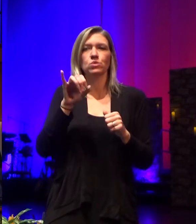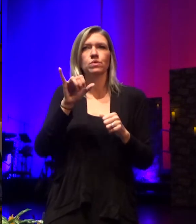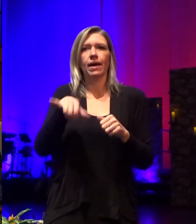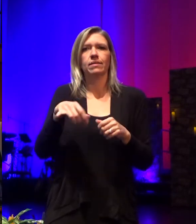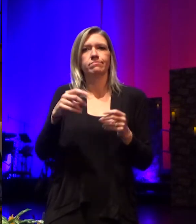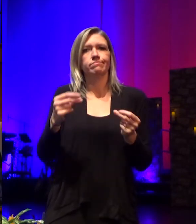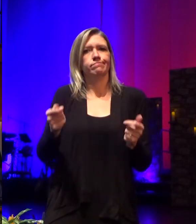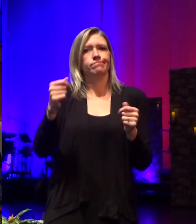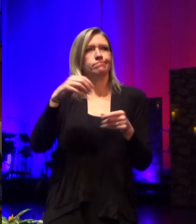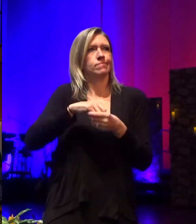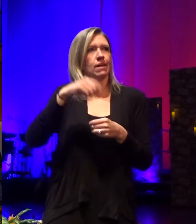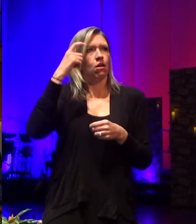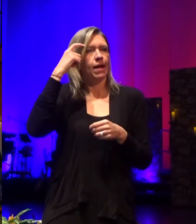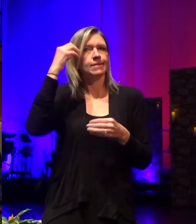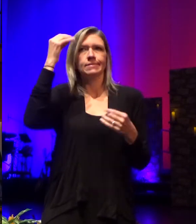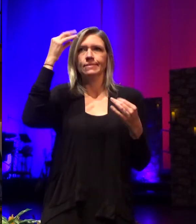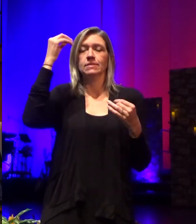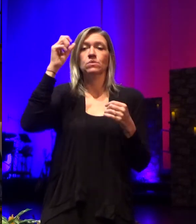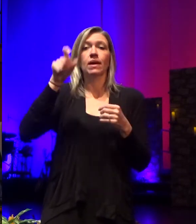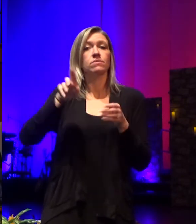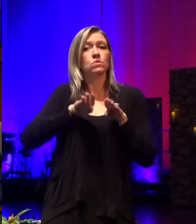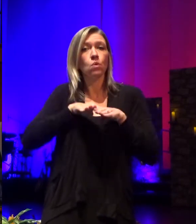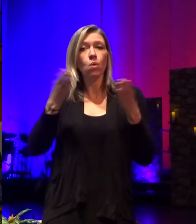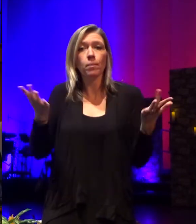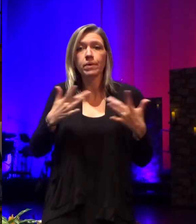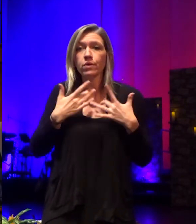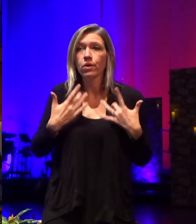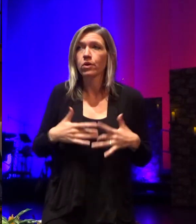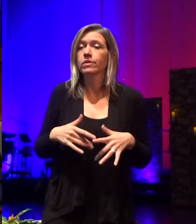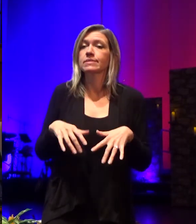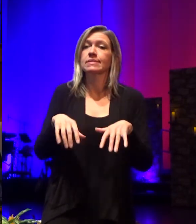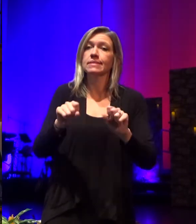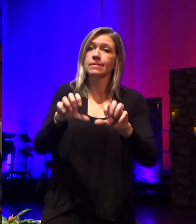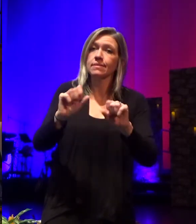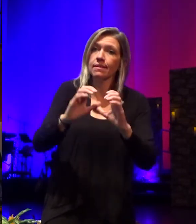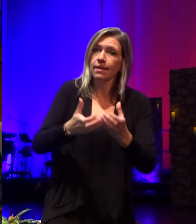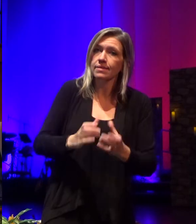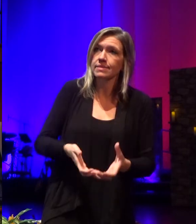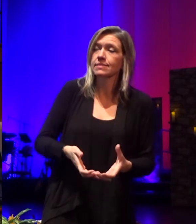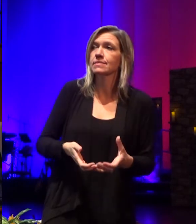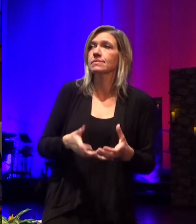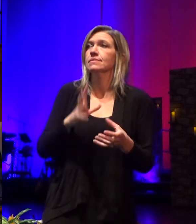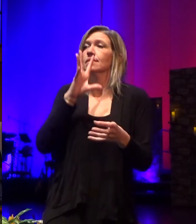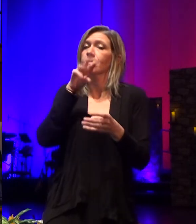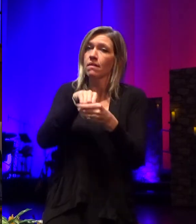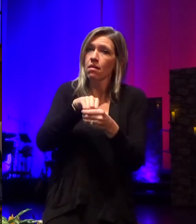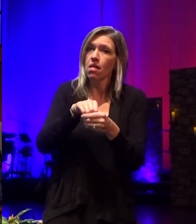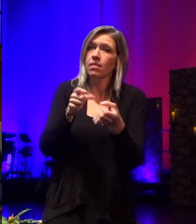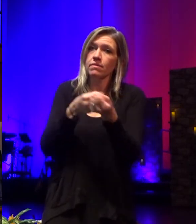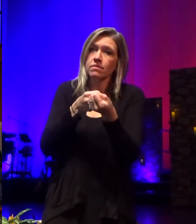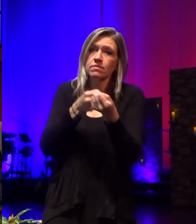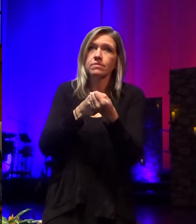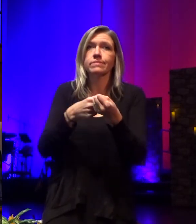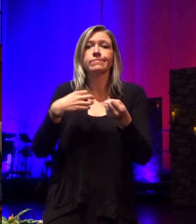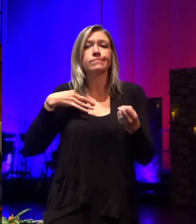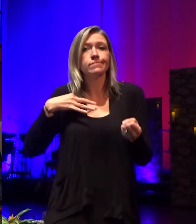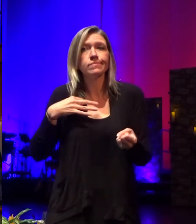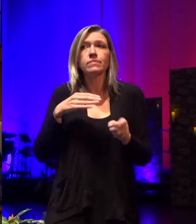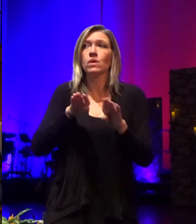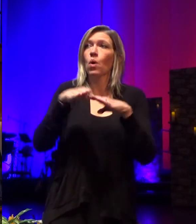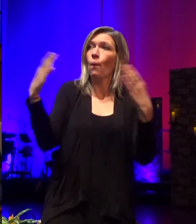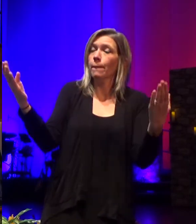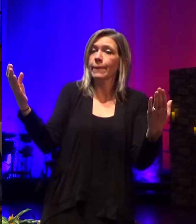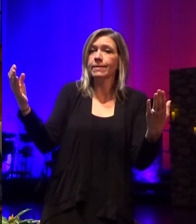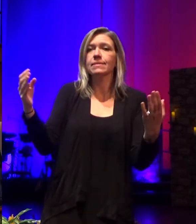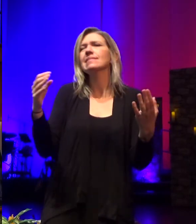heads. We open our hearts. We take the classes. We get involved. We open and we let